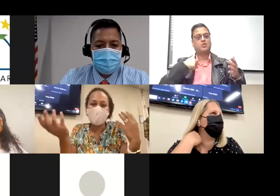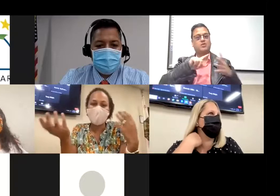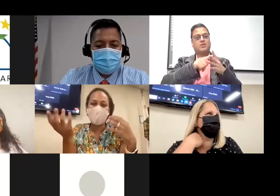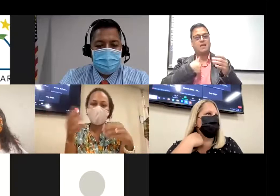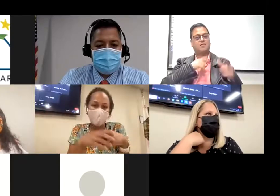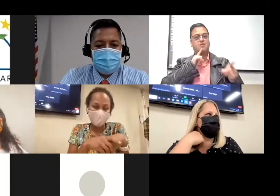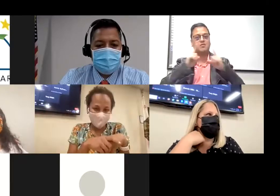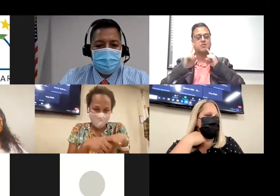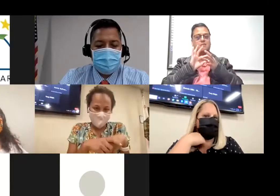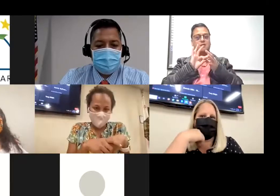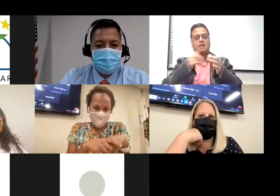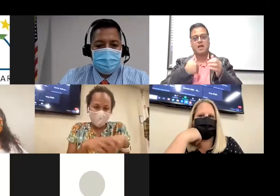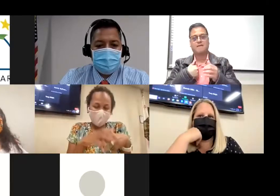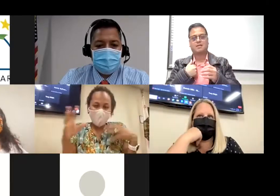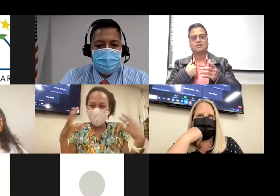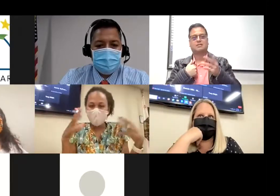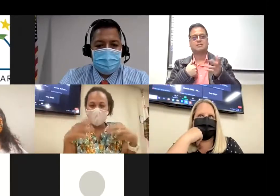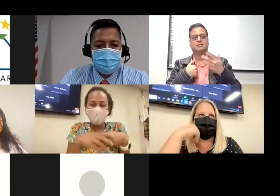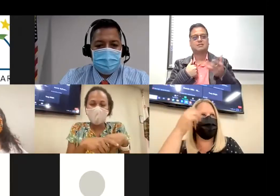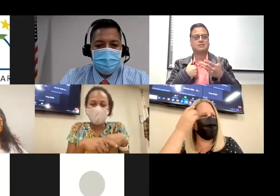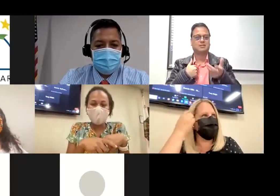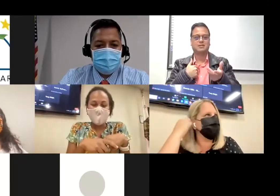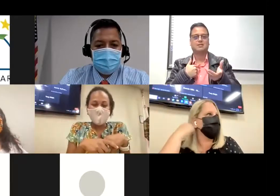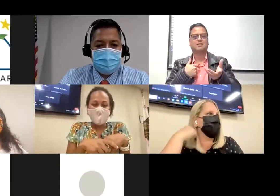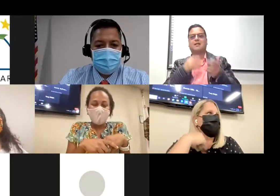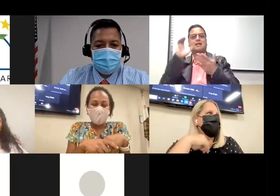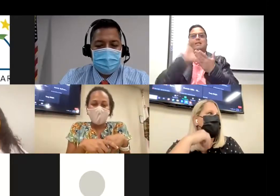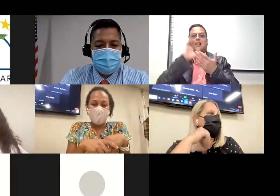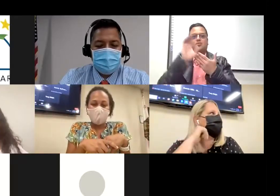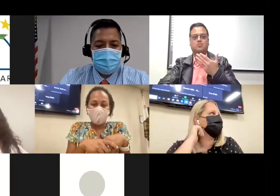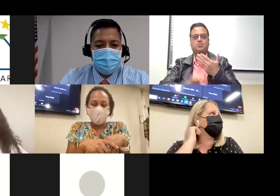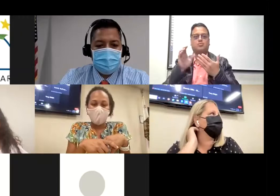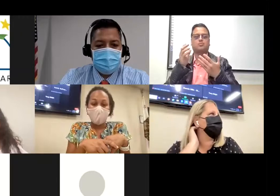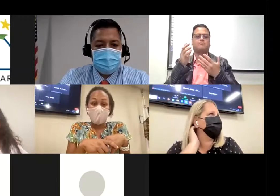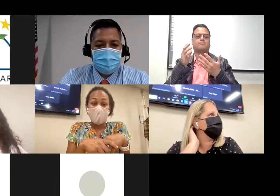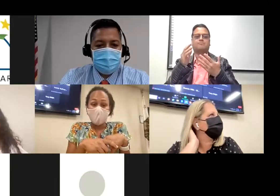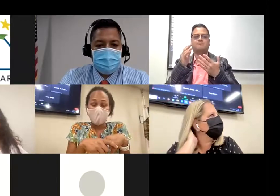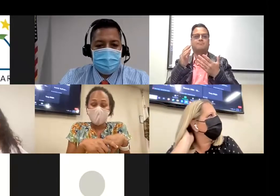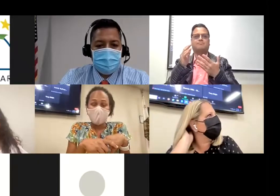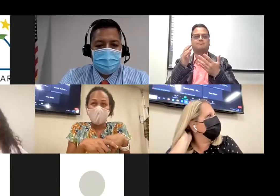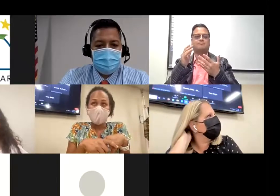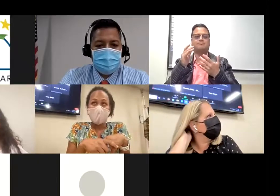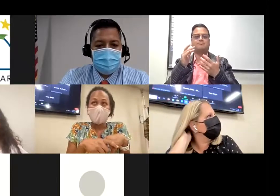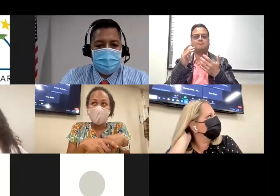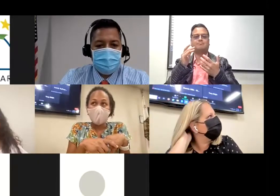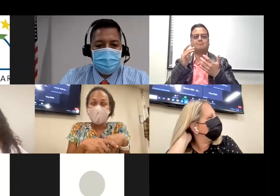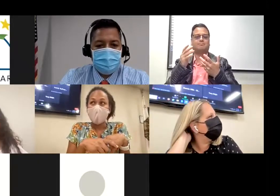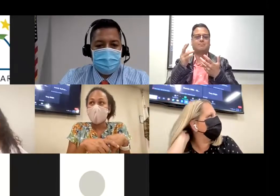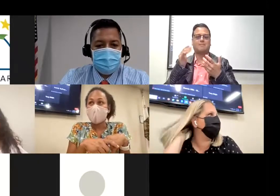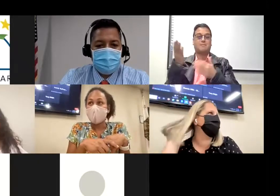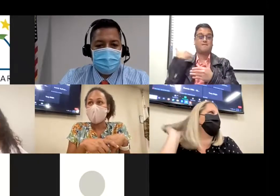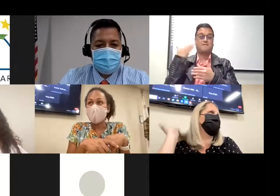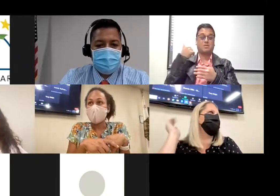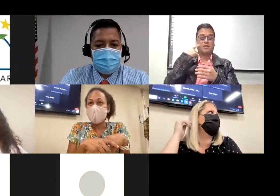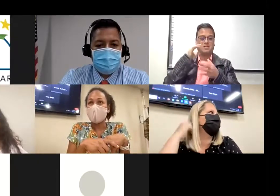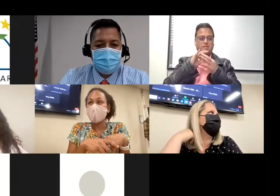conversation about having one of these kind of calendars or years ago, is just thinking about how